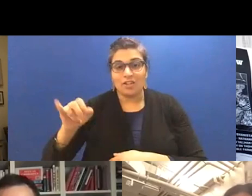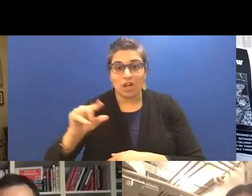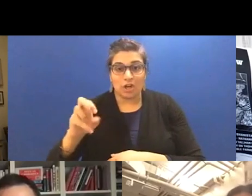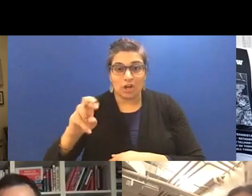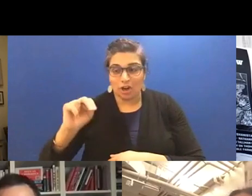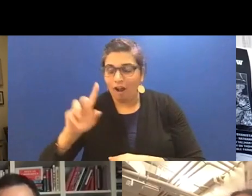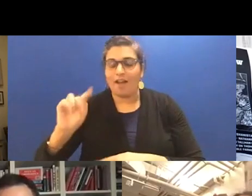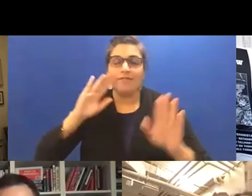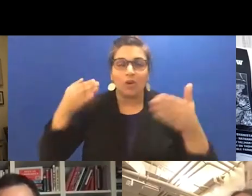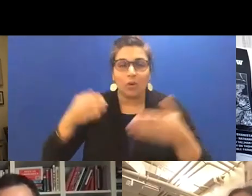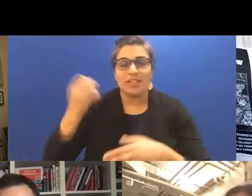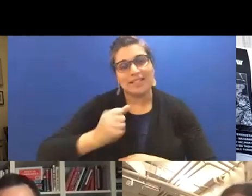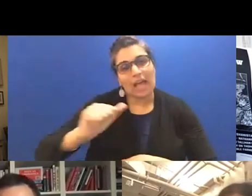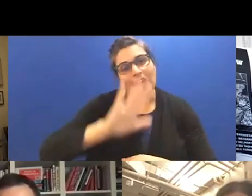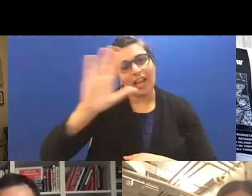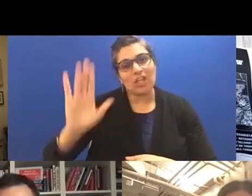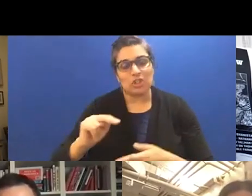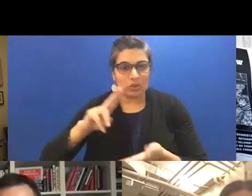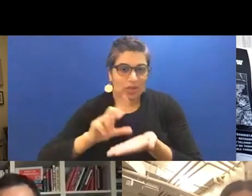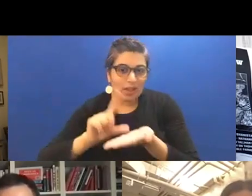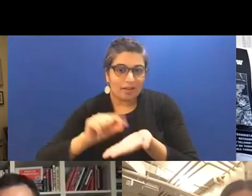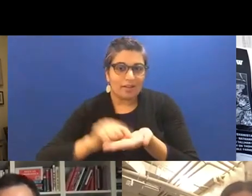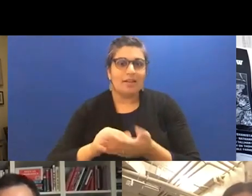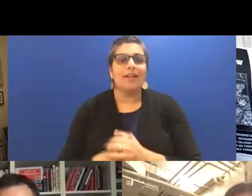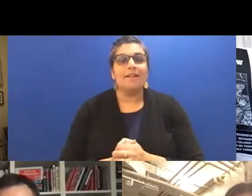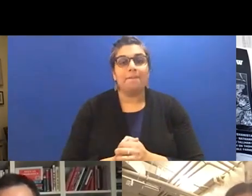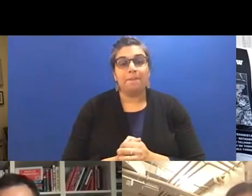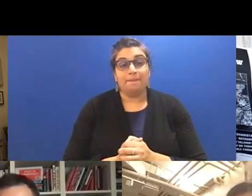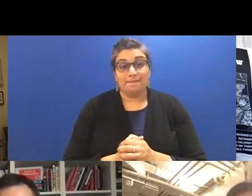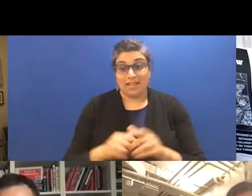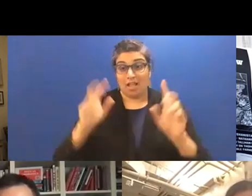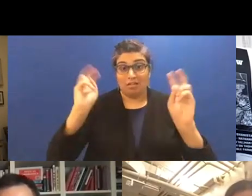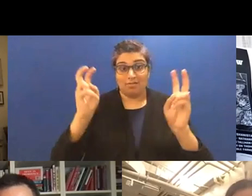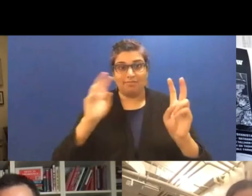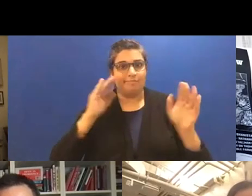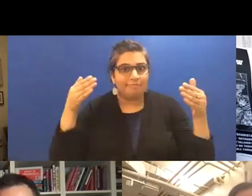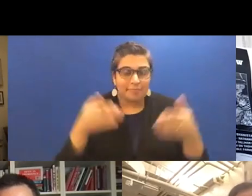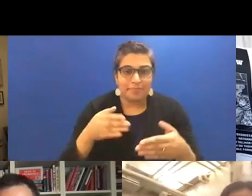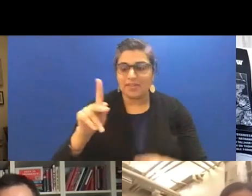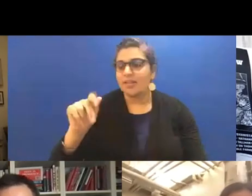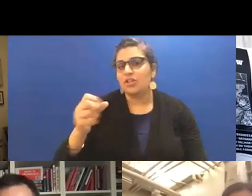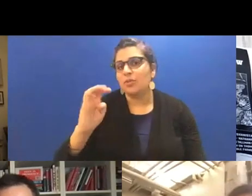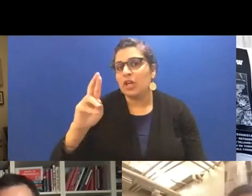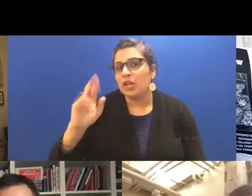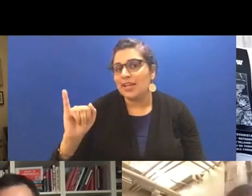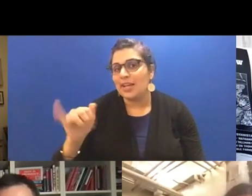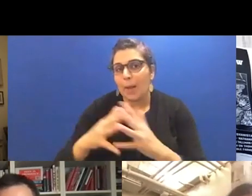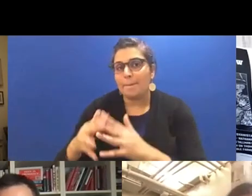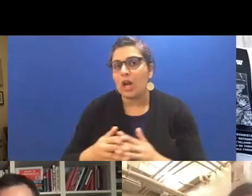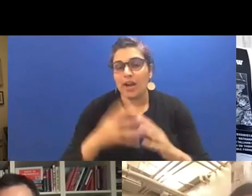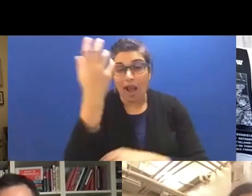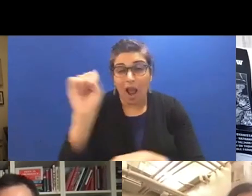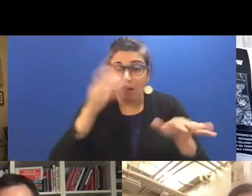Y Combinator and 8 VCs, Bhaskar Ghosh. The Juggernaut subjects range from Kashmiri American activism to the legacy